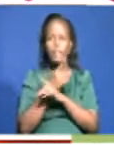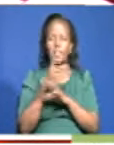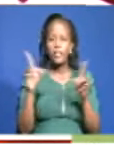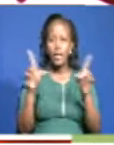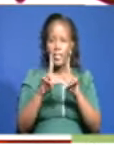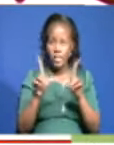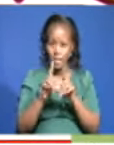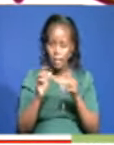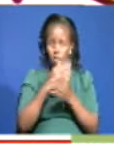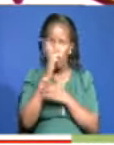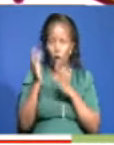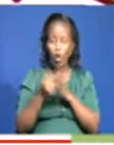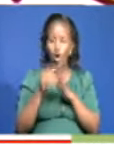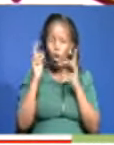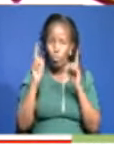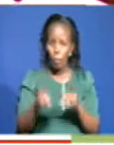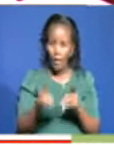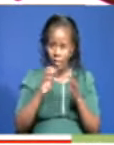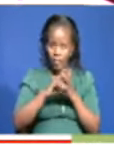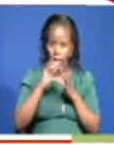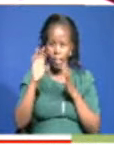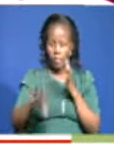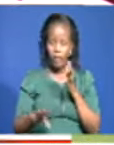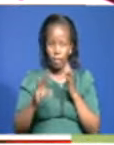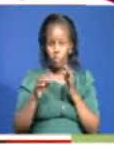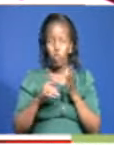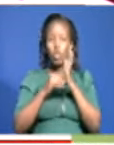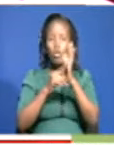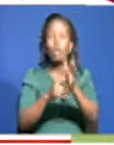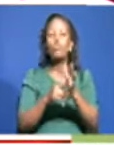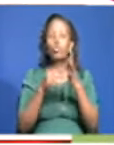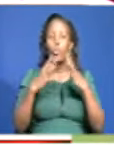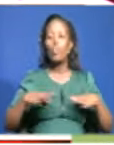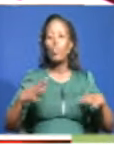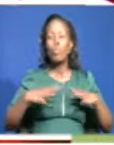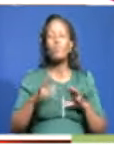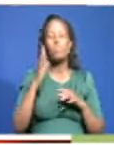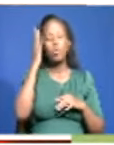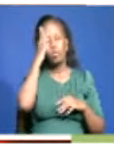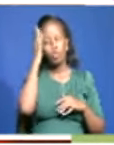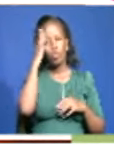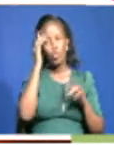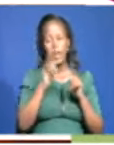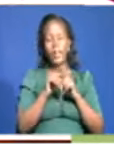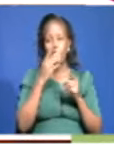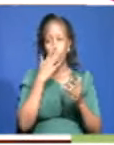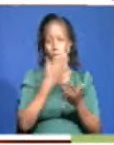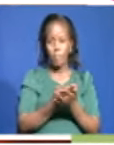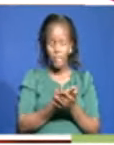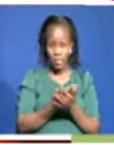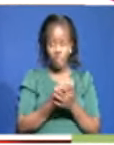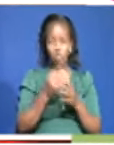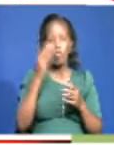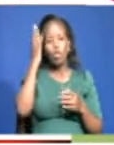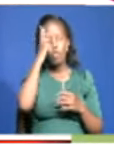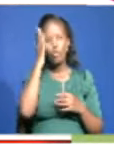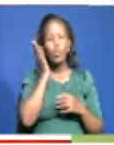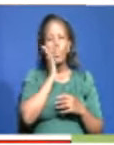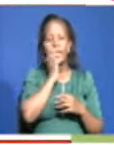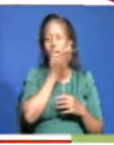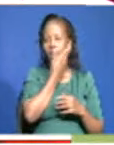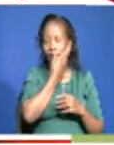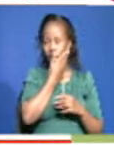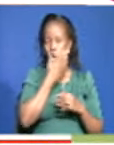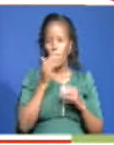licenses must give way to show people, for people to appreciate. the original color of the wall